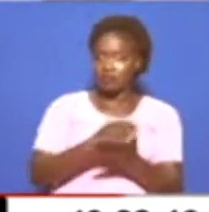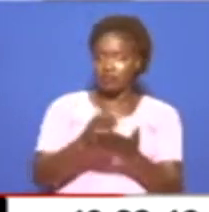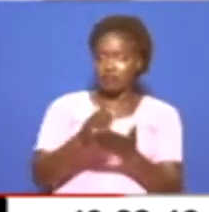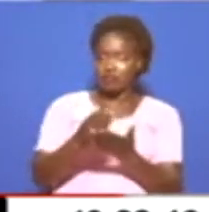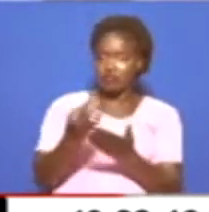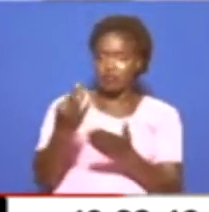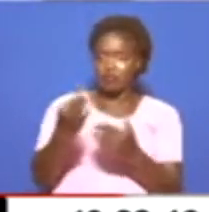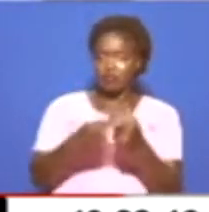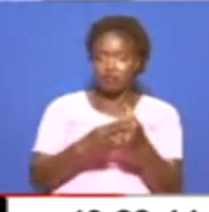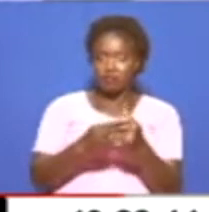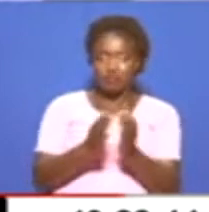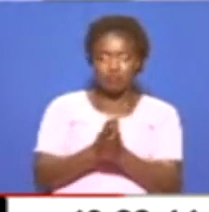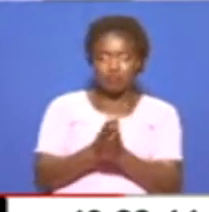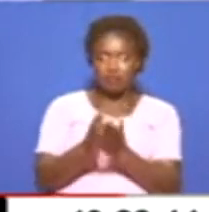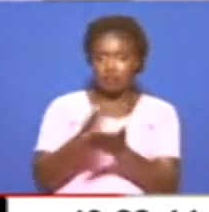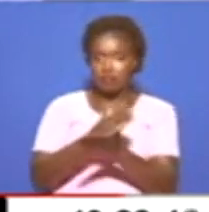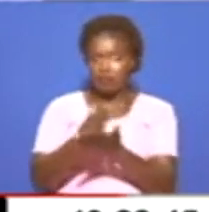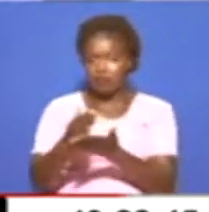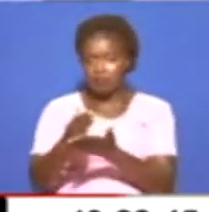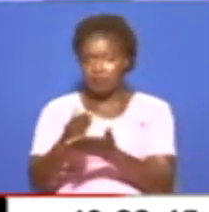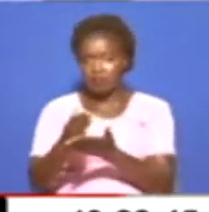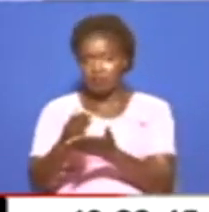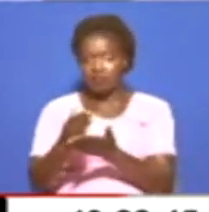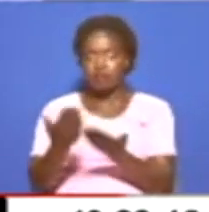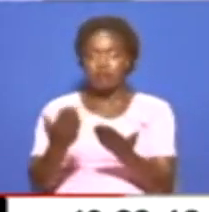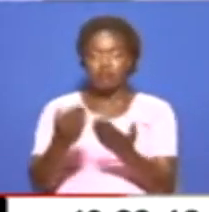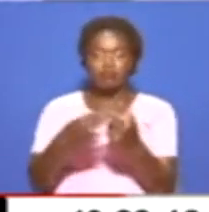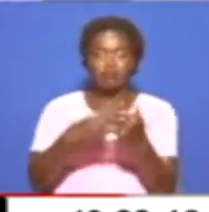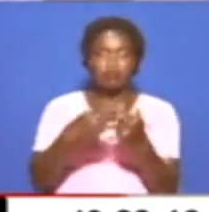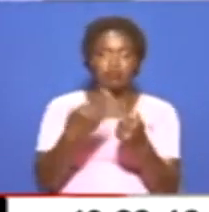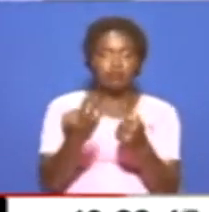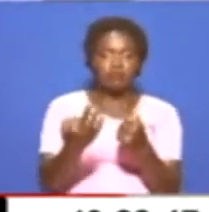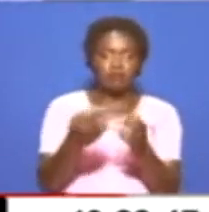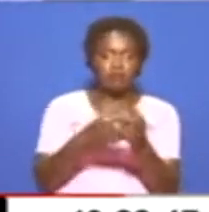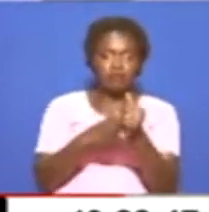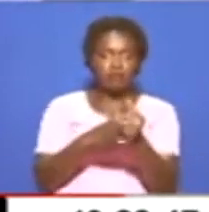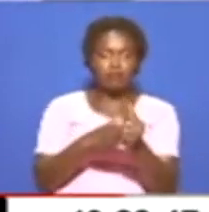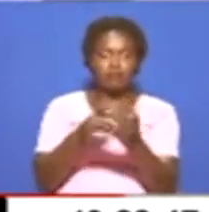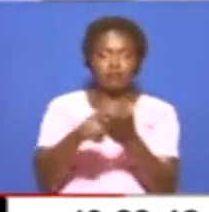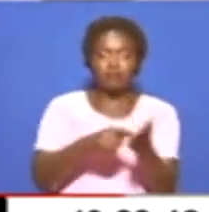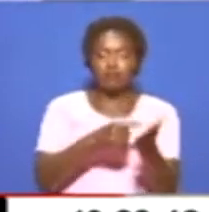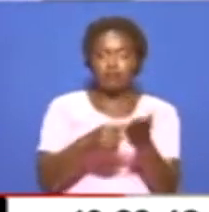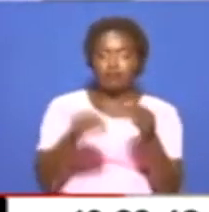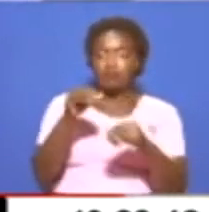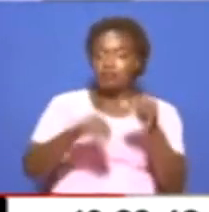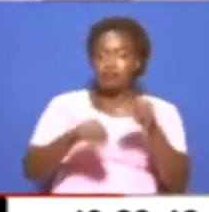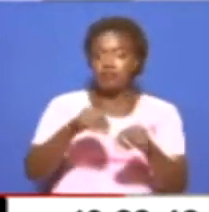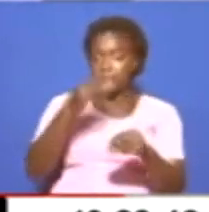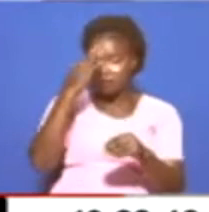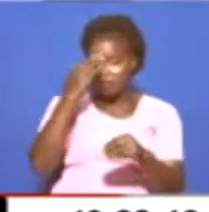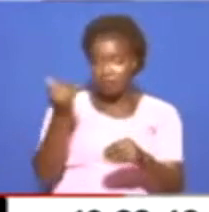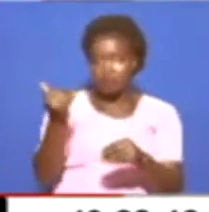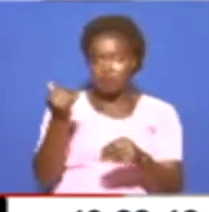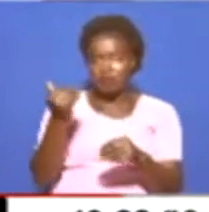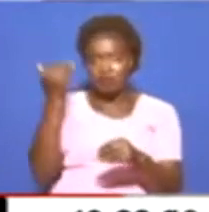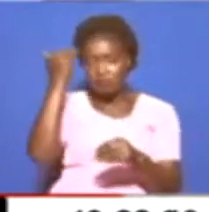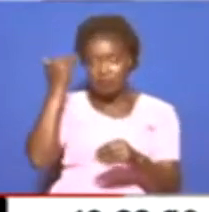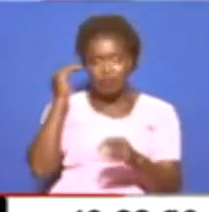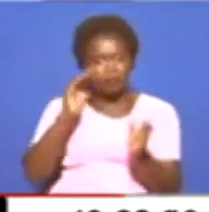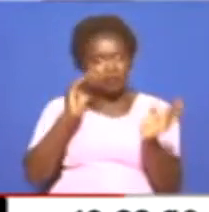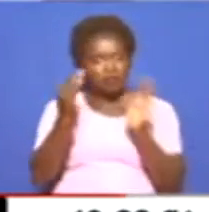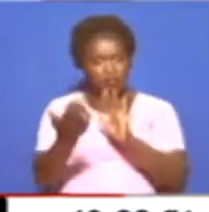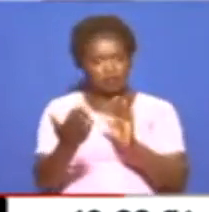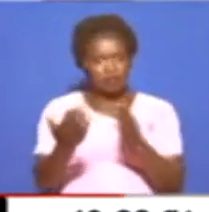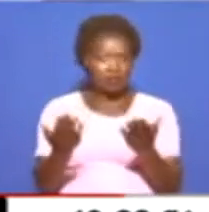and Section 83. That led to the invalidation of the elections, basically because the court took the approach that it